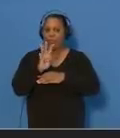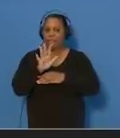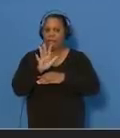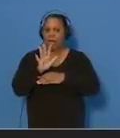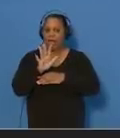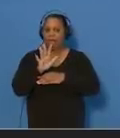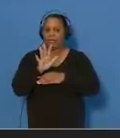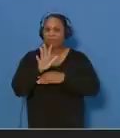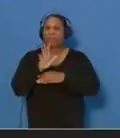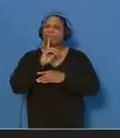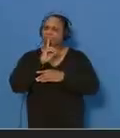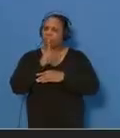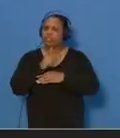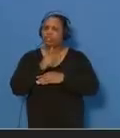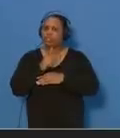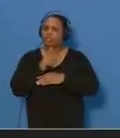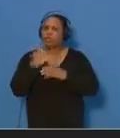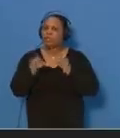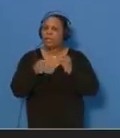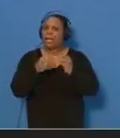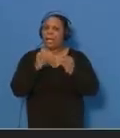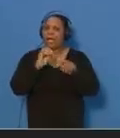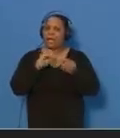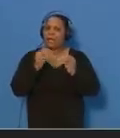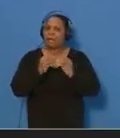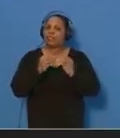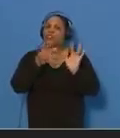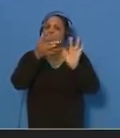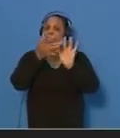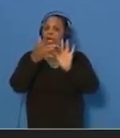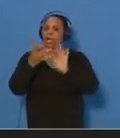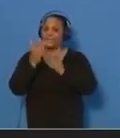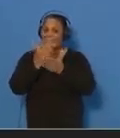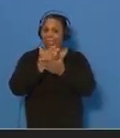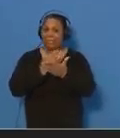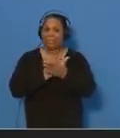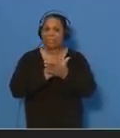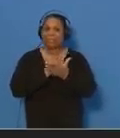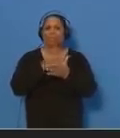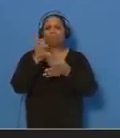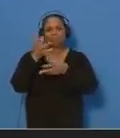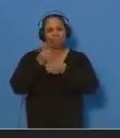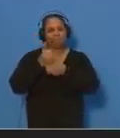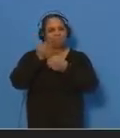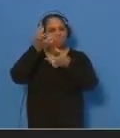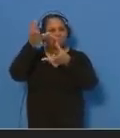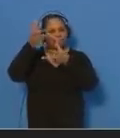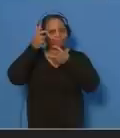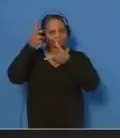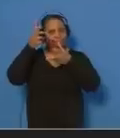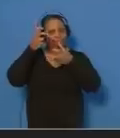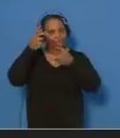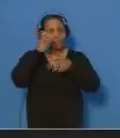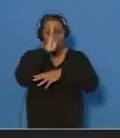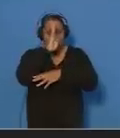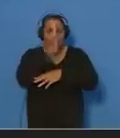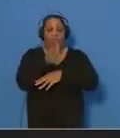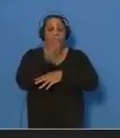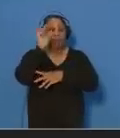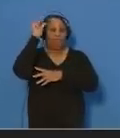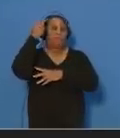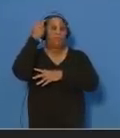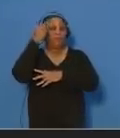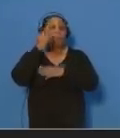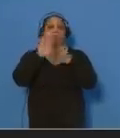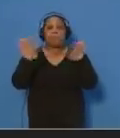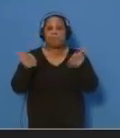504-6045. And make sure that you add the number to your contacts list so that you can receive messages and updates directly from the government of